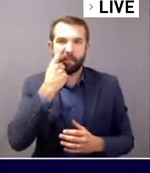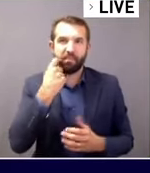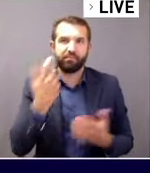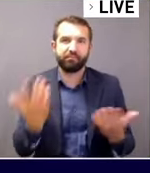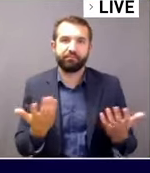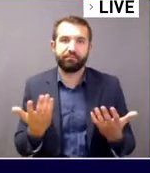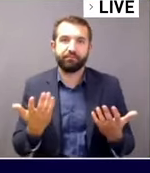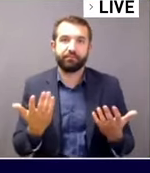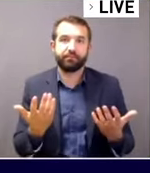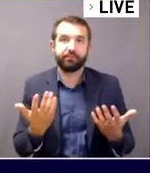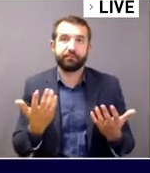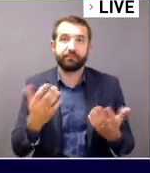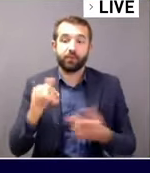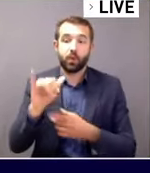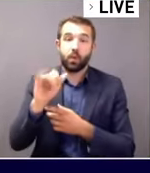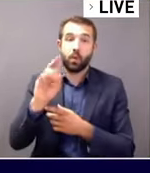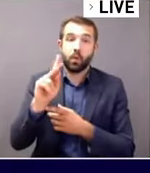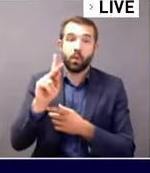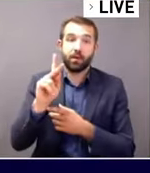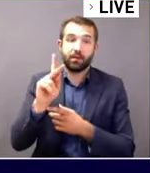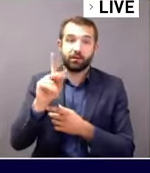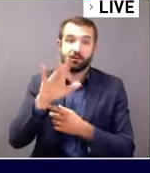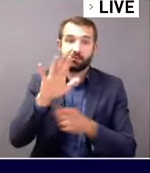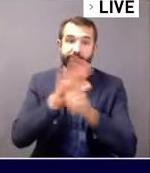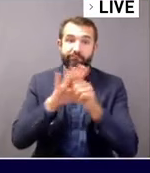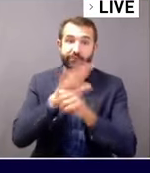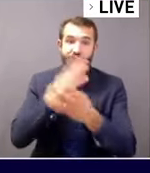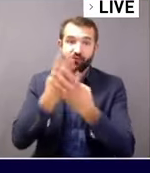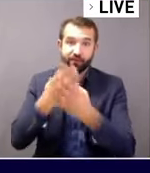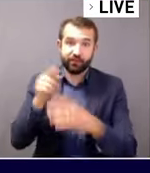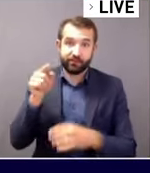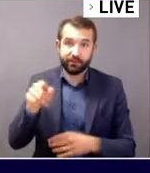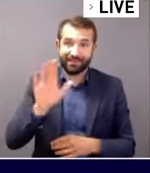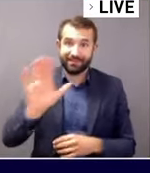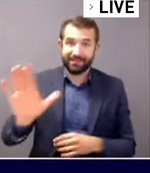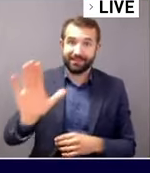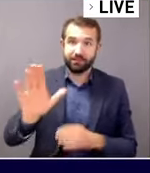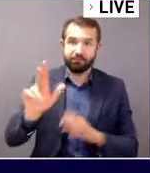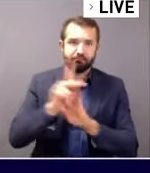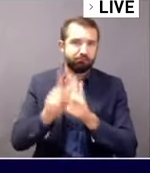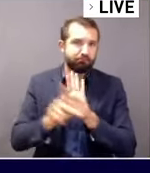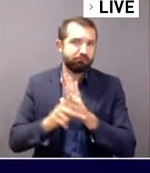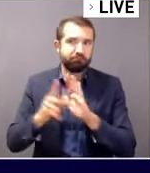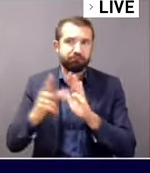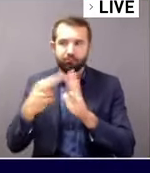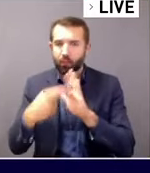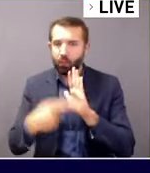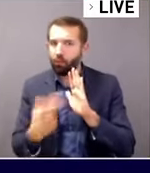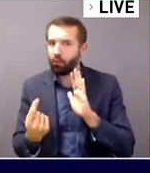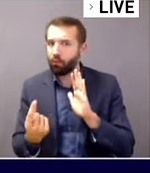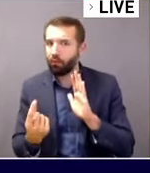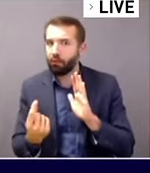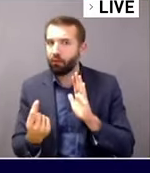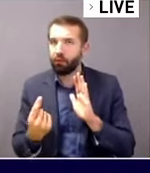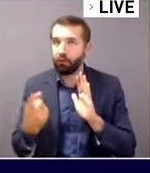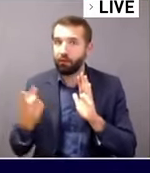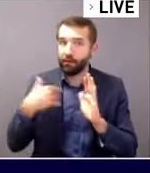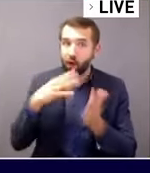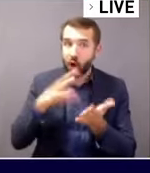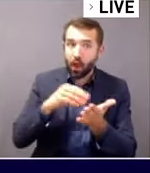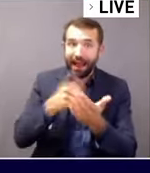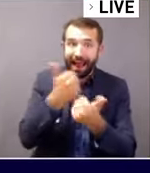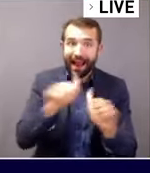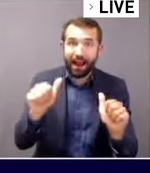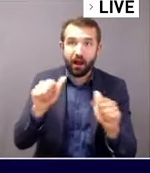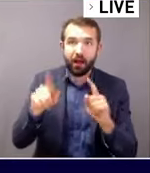York County Jail that you were or were not using at the, you know, doing at the time of this outbreak,